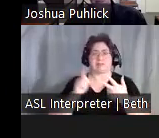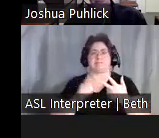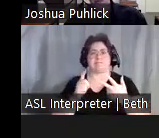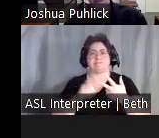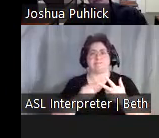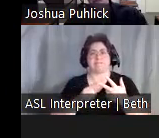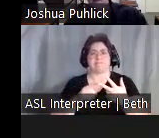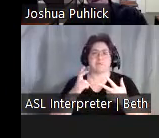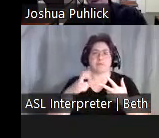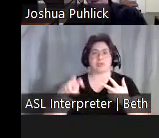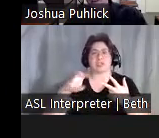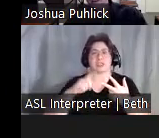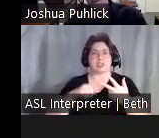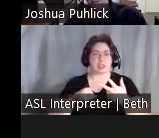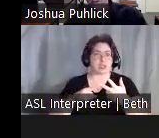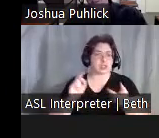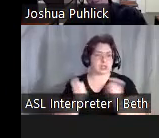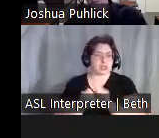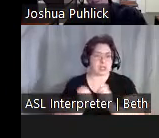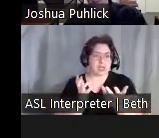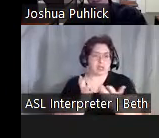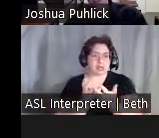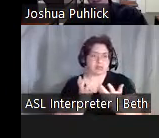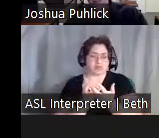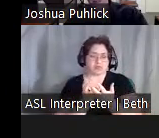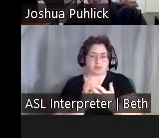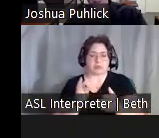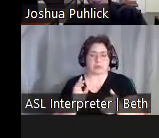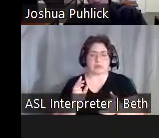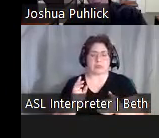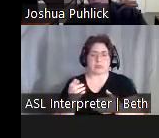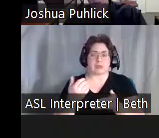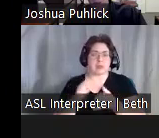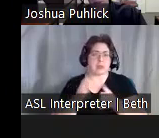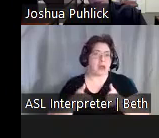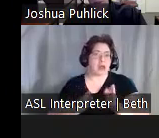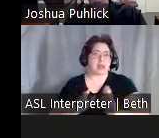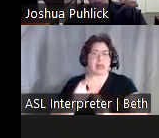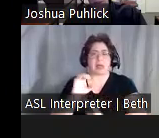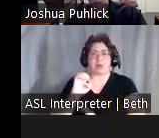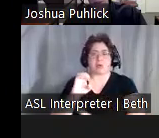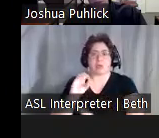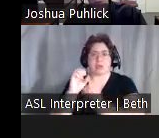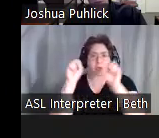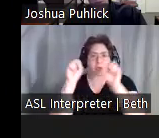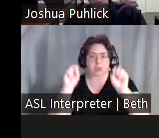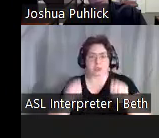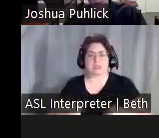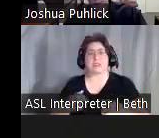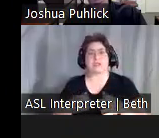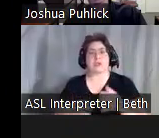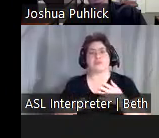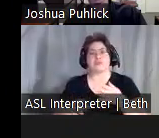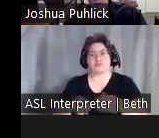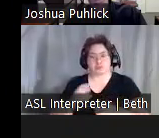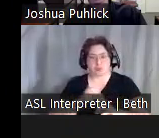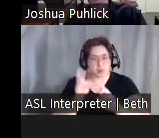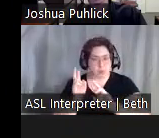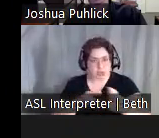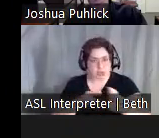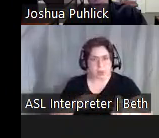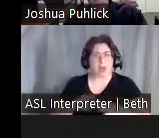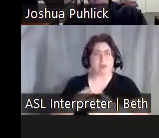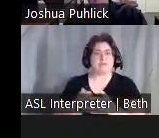change and allow ecosystems to respond to changing and new conditions. With the transition